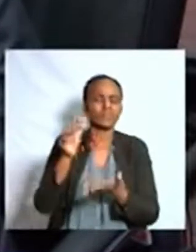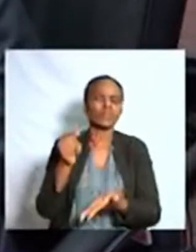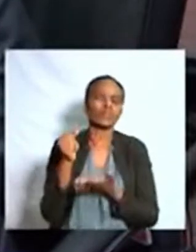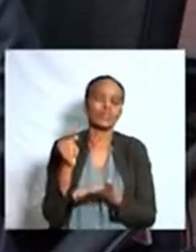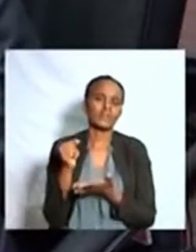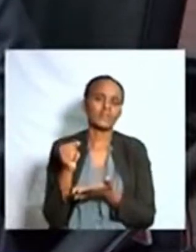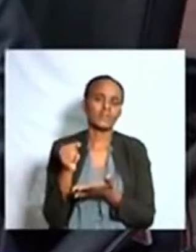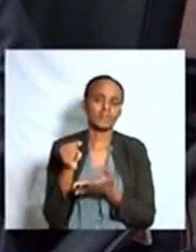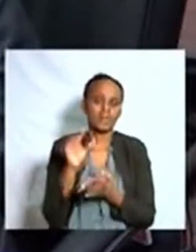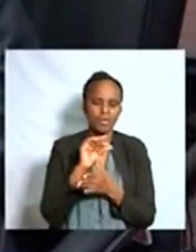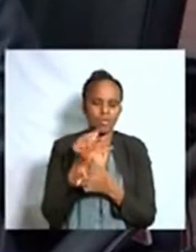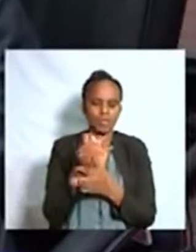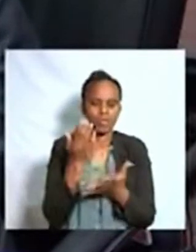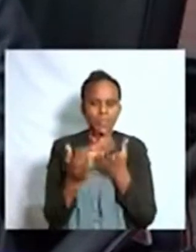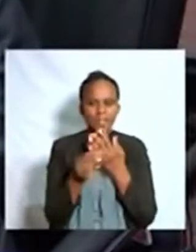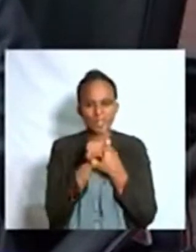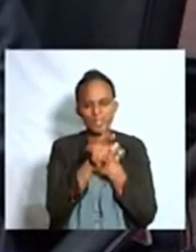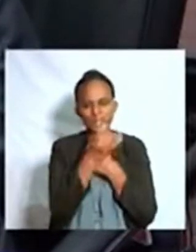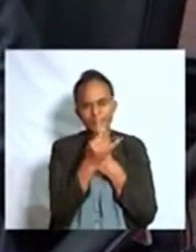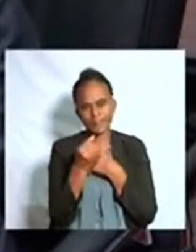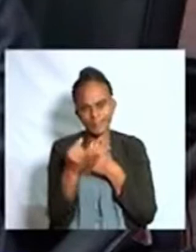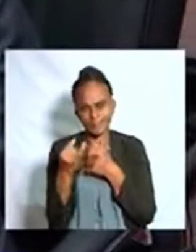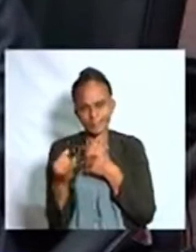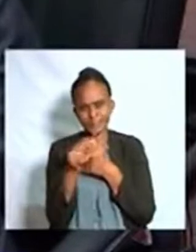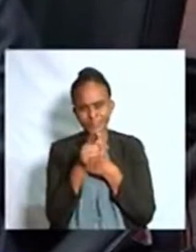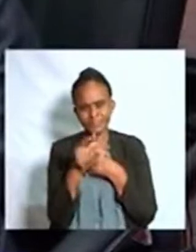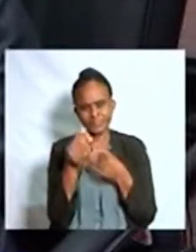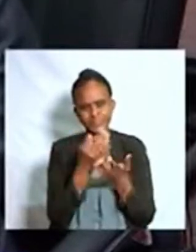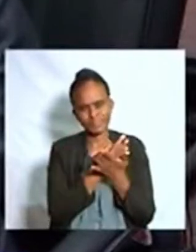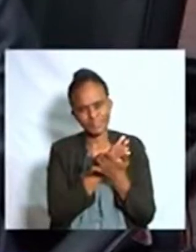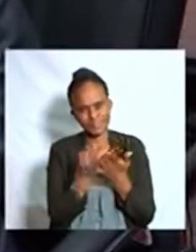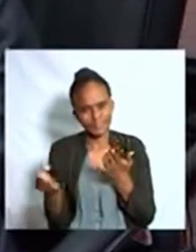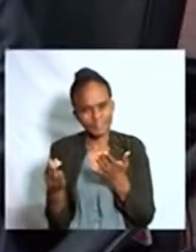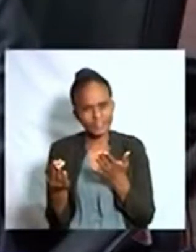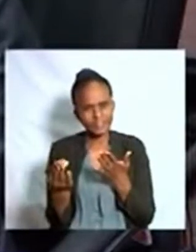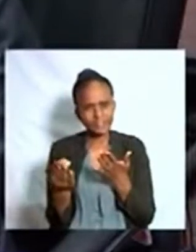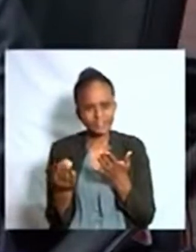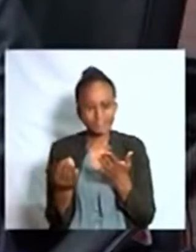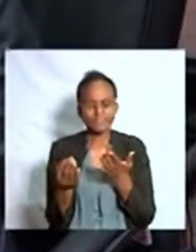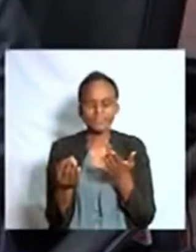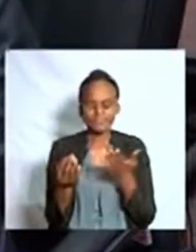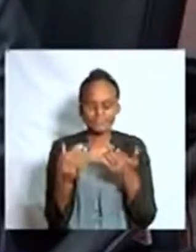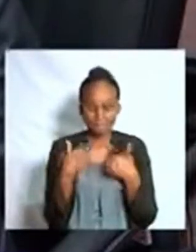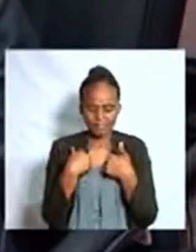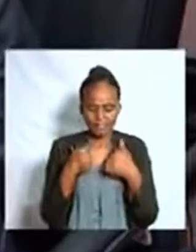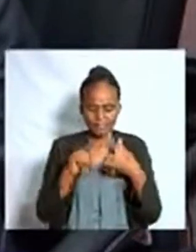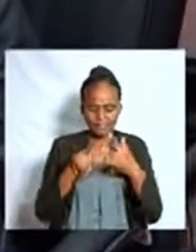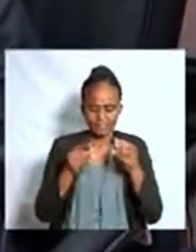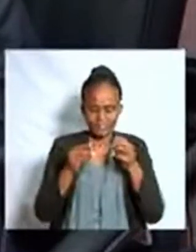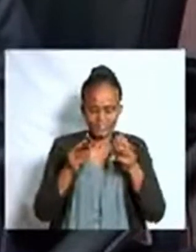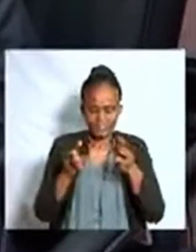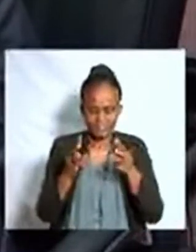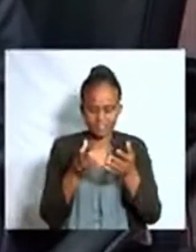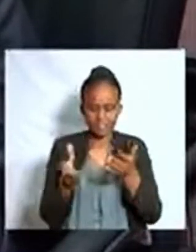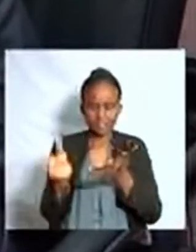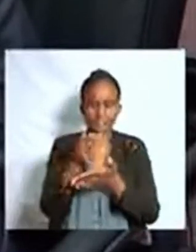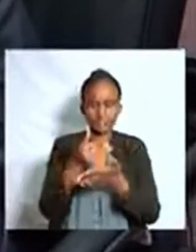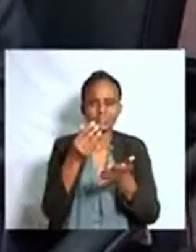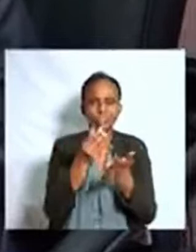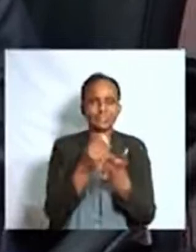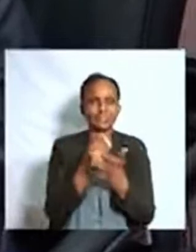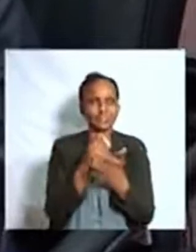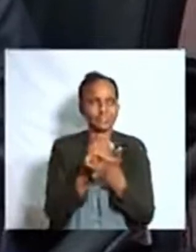it is an issue of failure to have effective means of collecting this